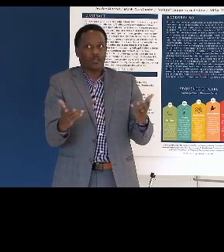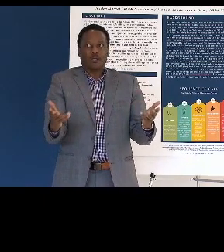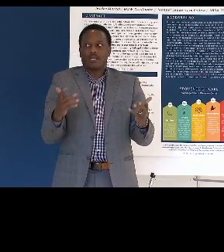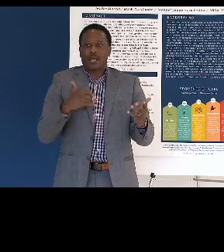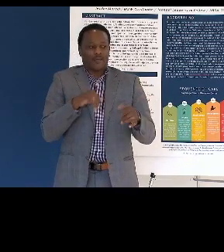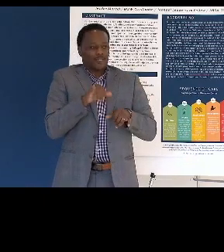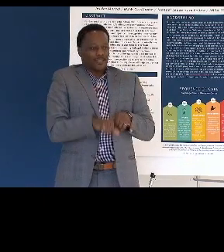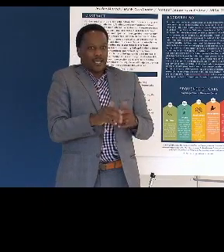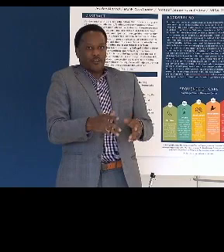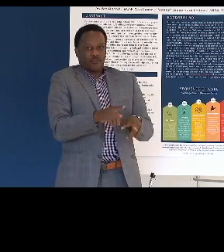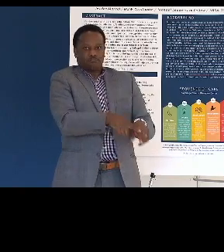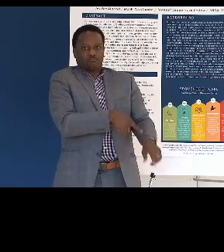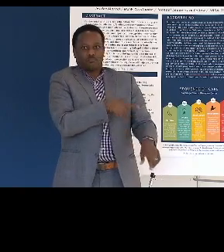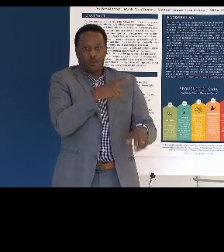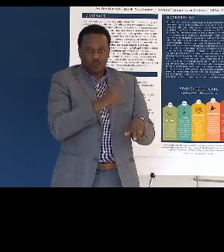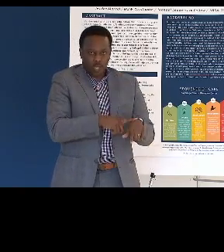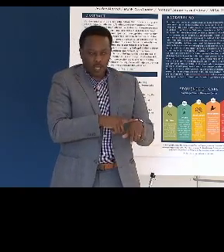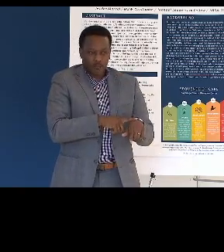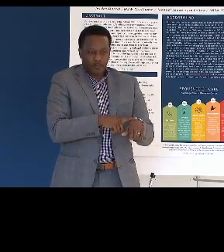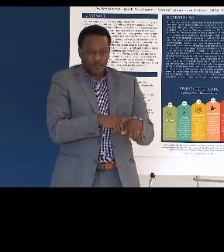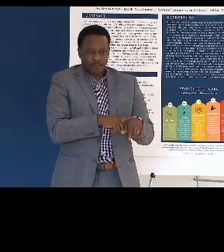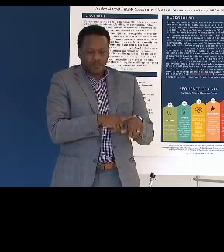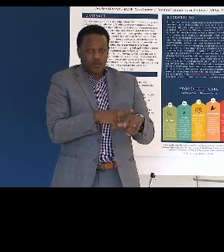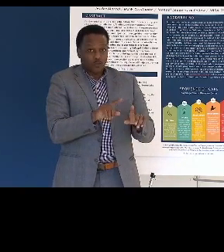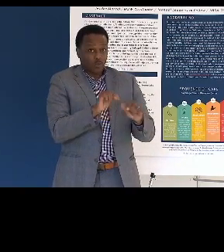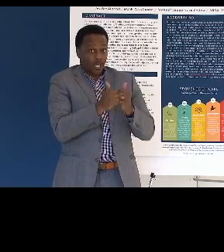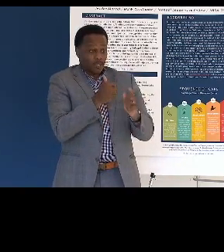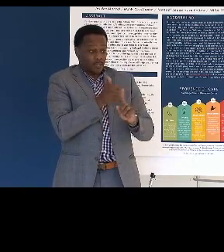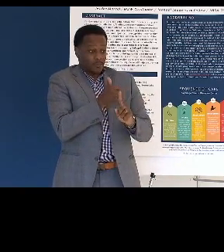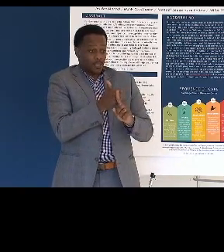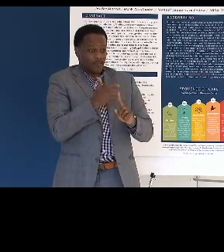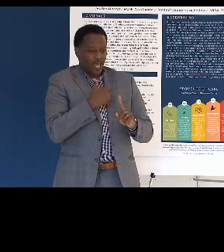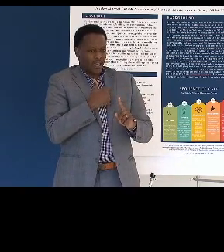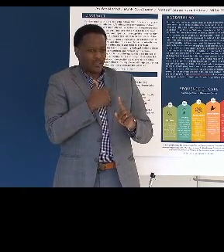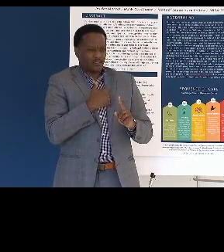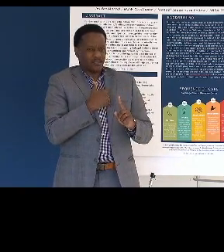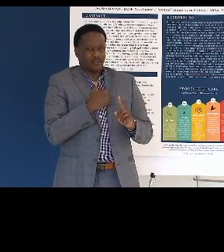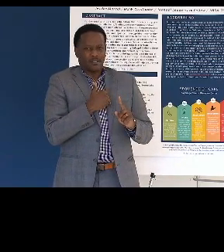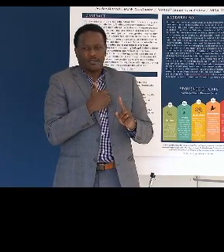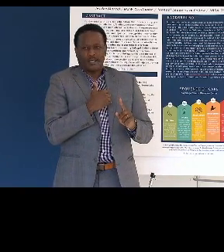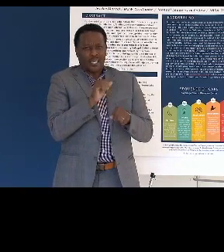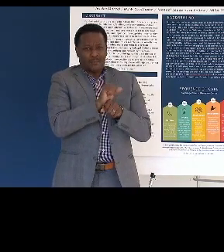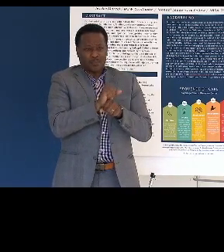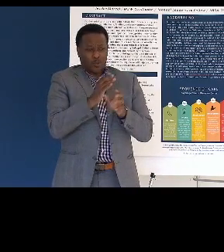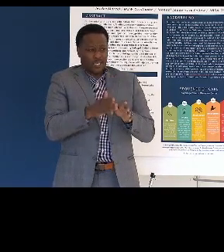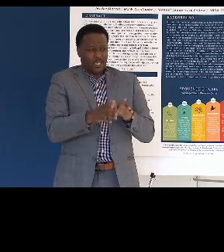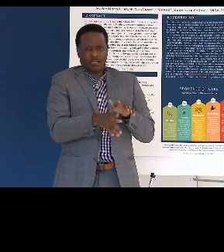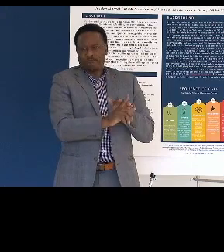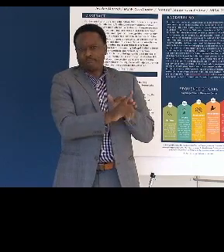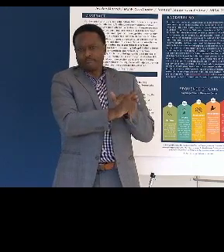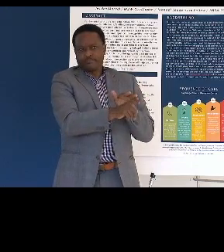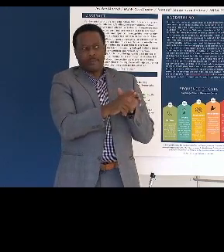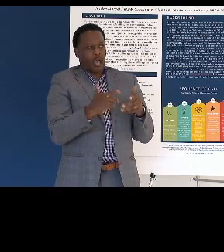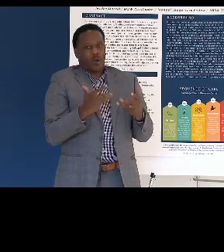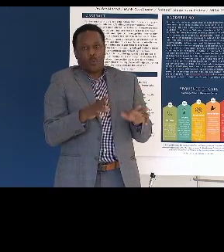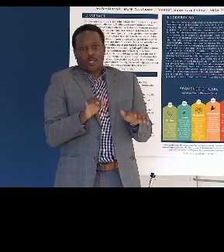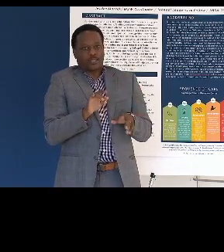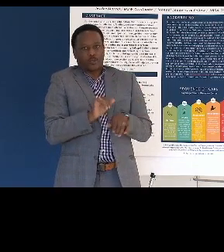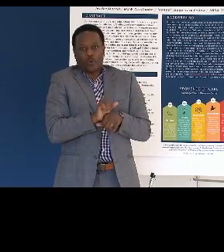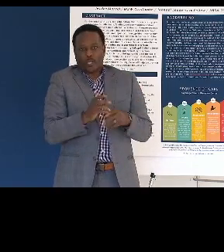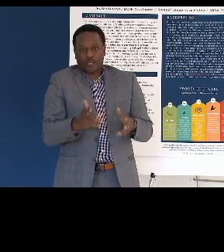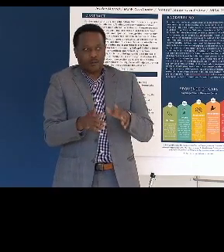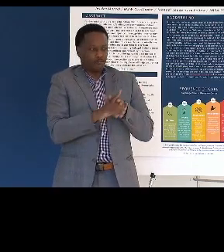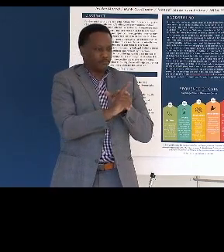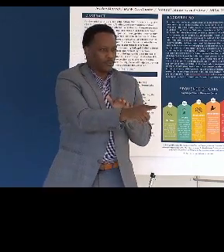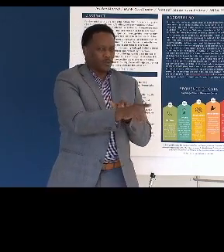agency. It appeared to me that the agency had a mass exodus of employees. I think the last number I heard